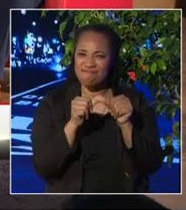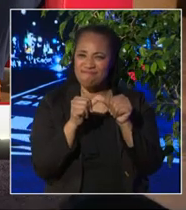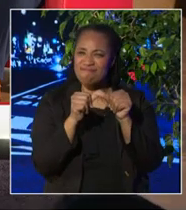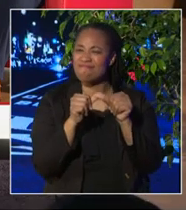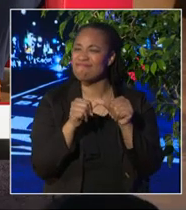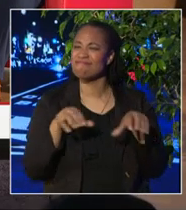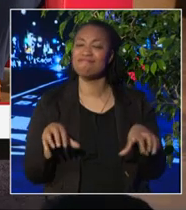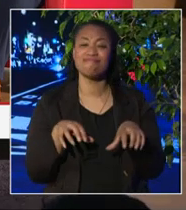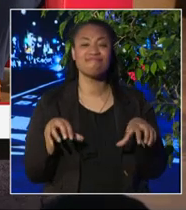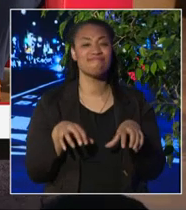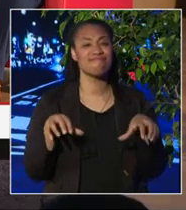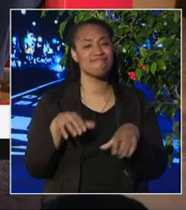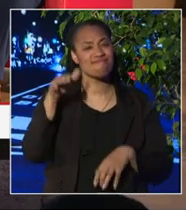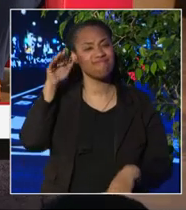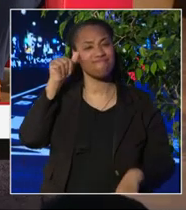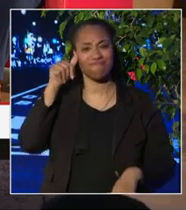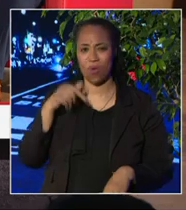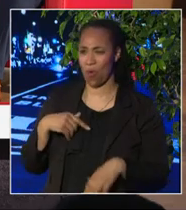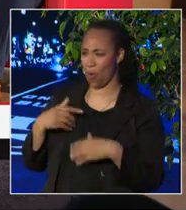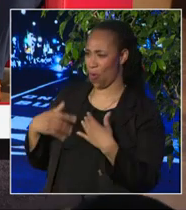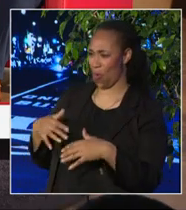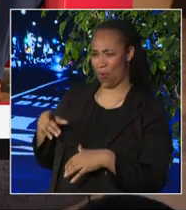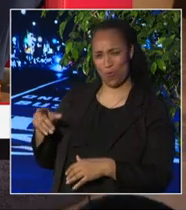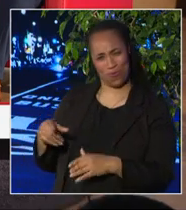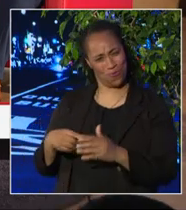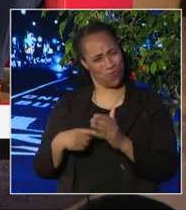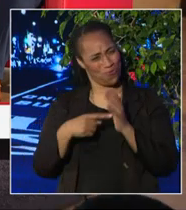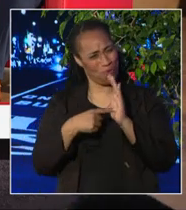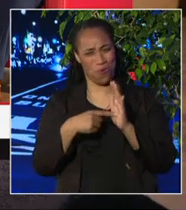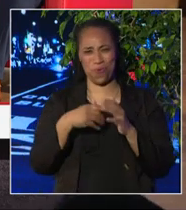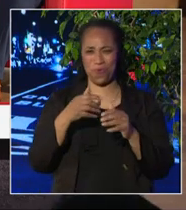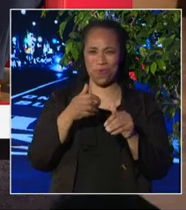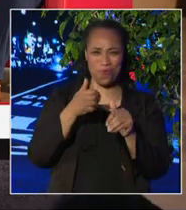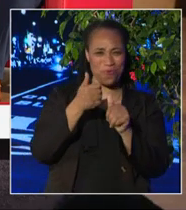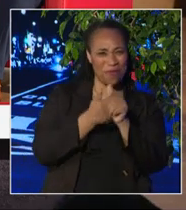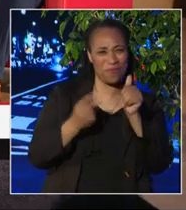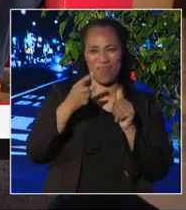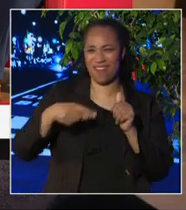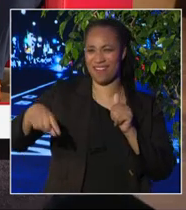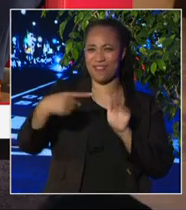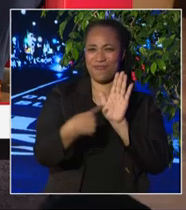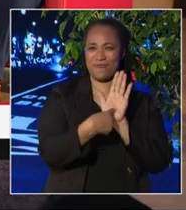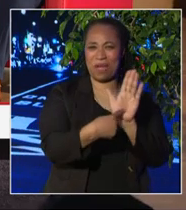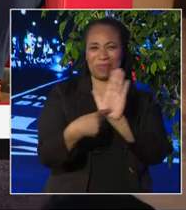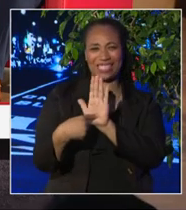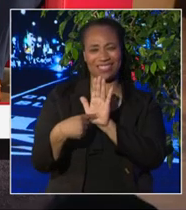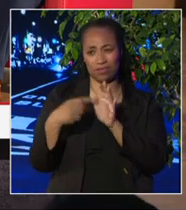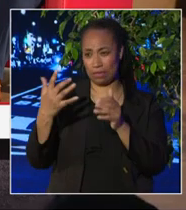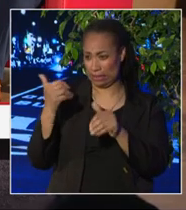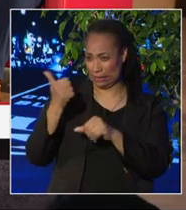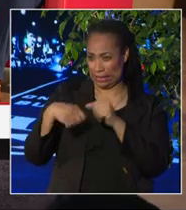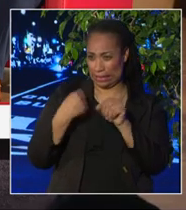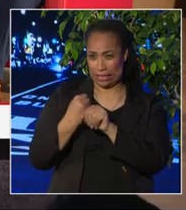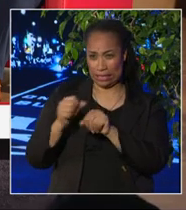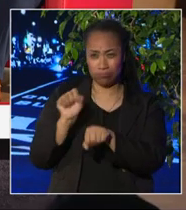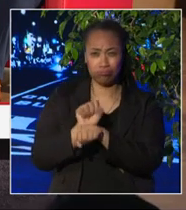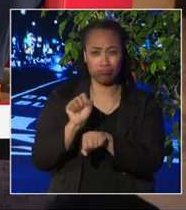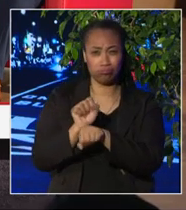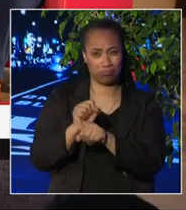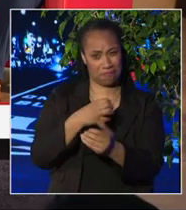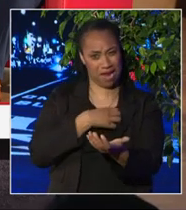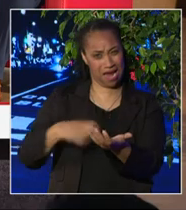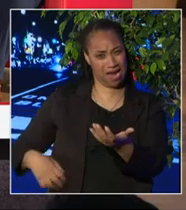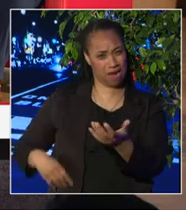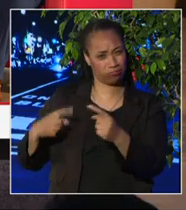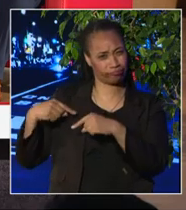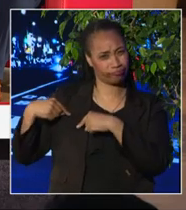everybody when we say thank you for your 10 years of dedicated service. We are excited and trustful that, you will continue to carry things